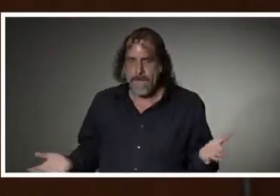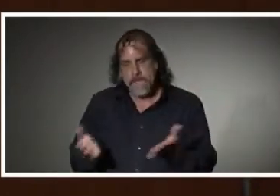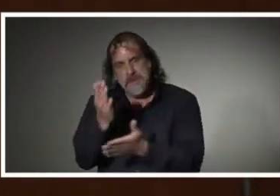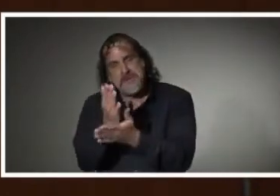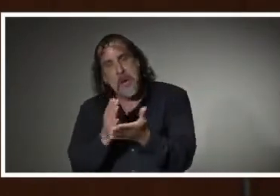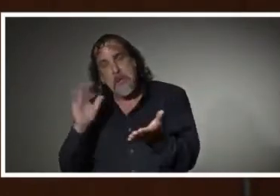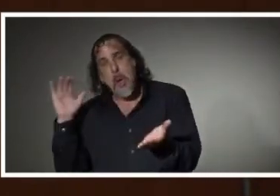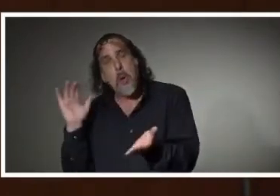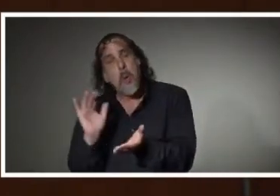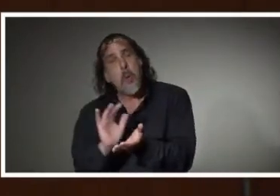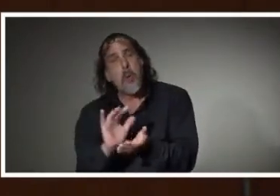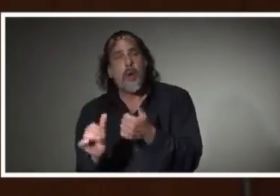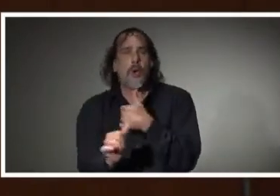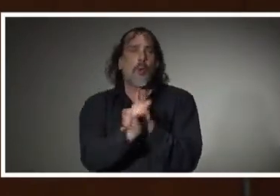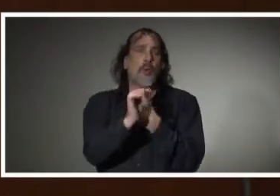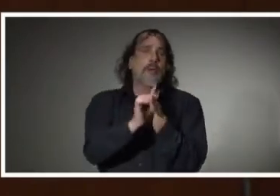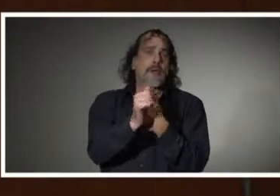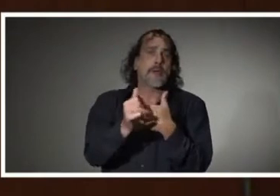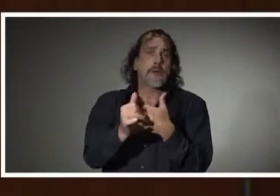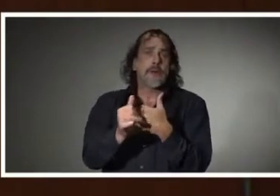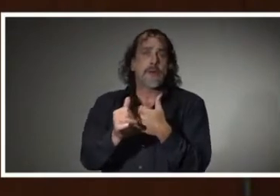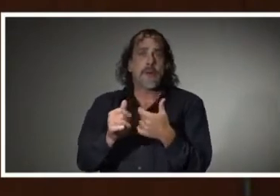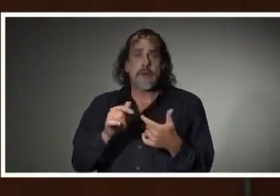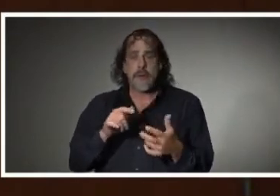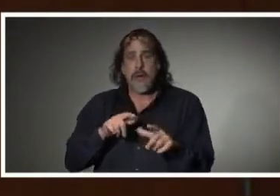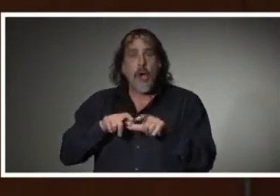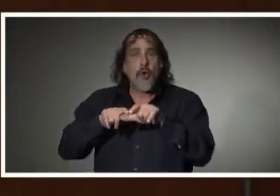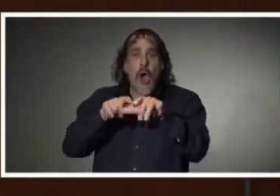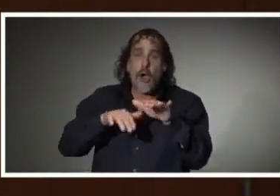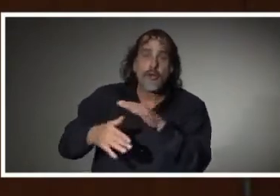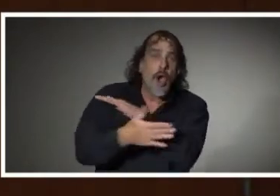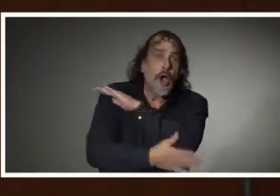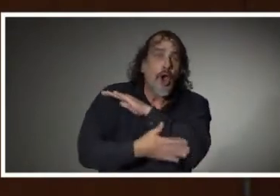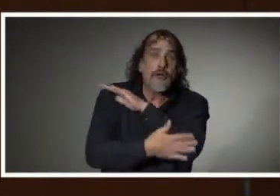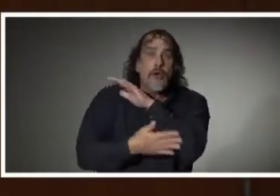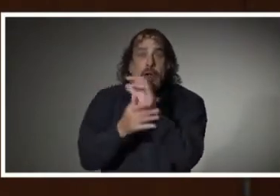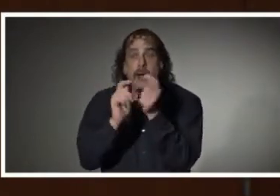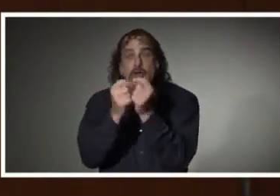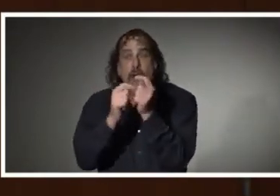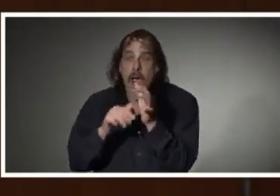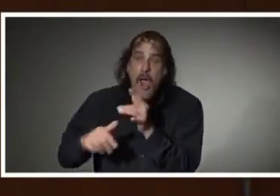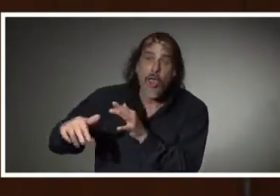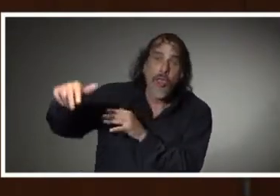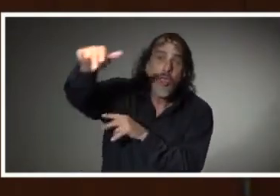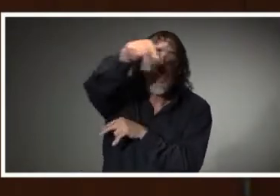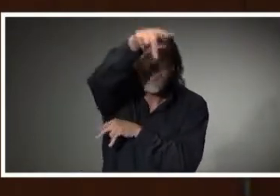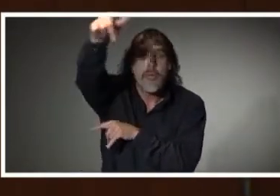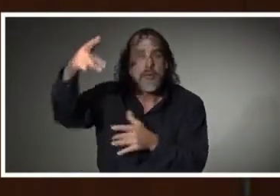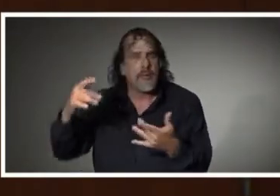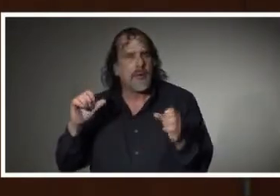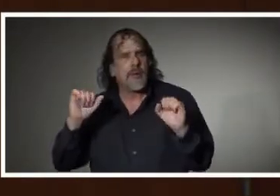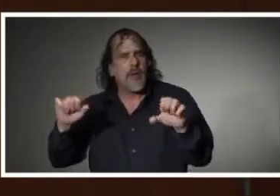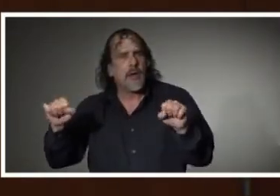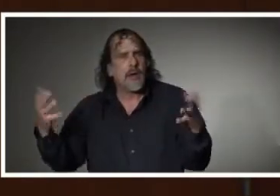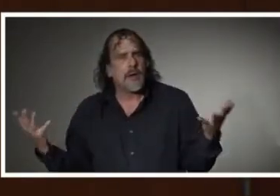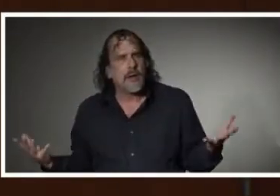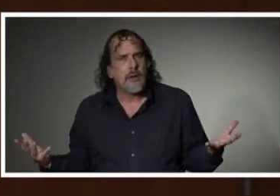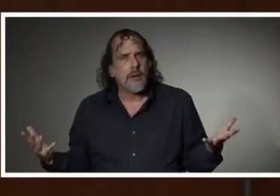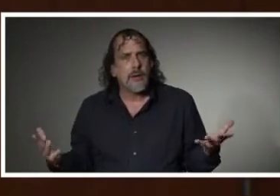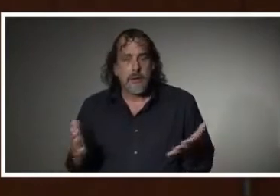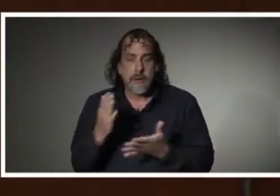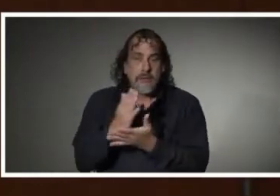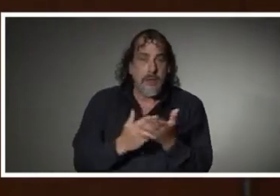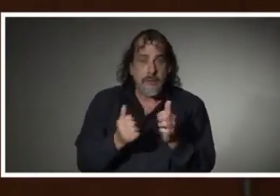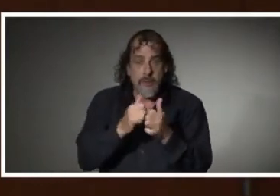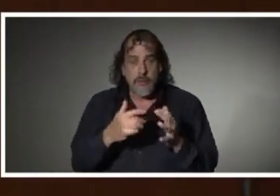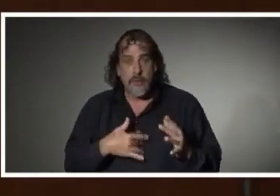risk. Cross country where people aren't around each other, that's probably pretty easy to do if it's done properly. You know, certainly some of these other sports was